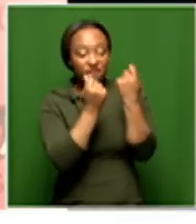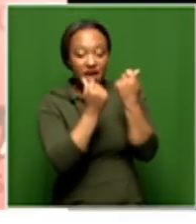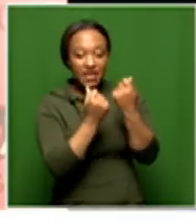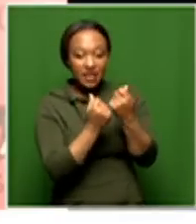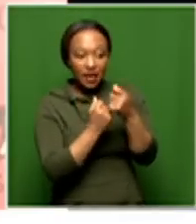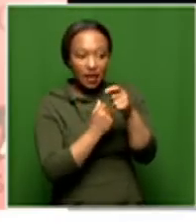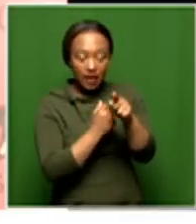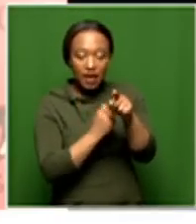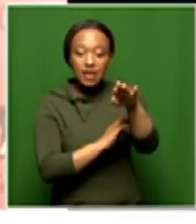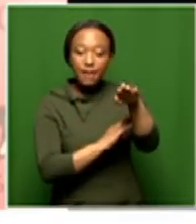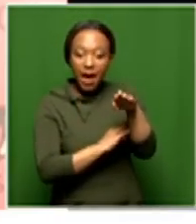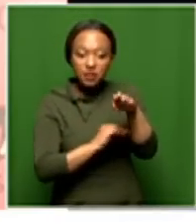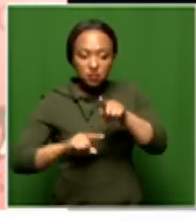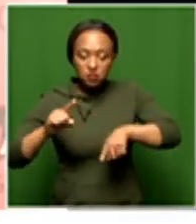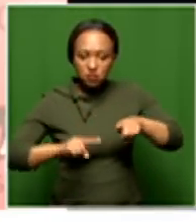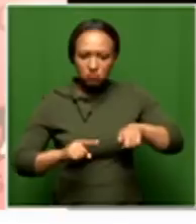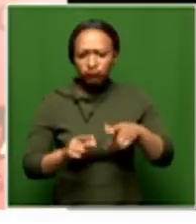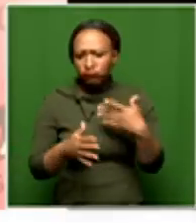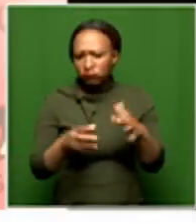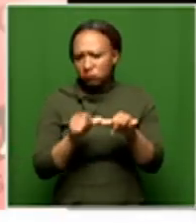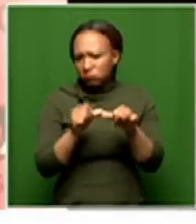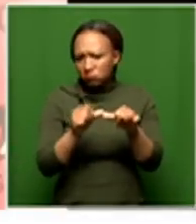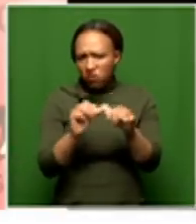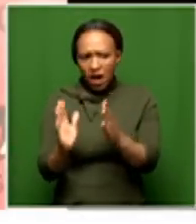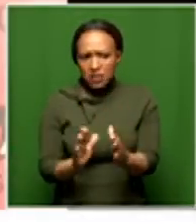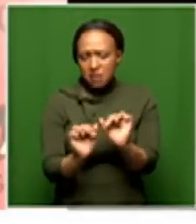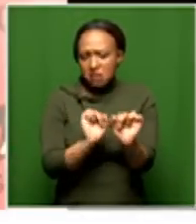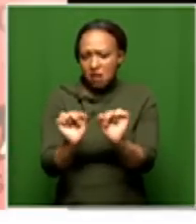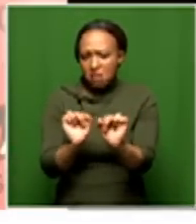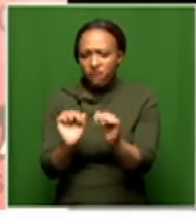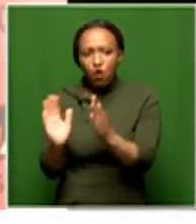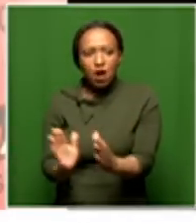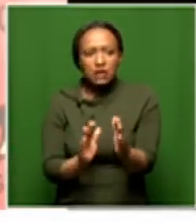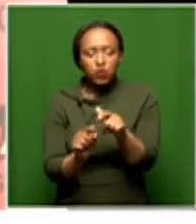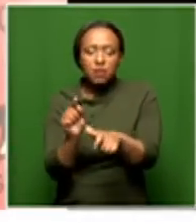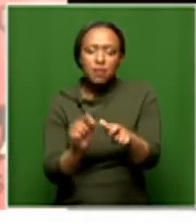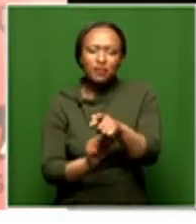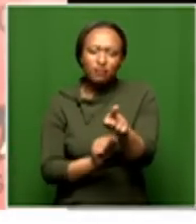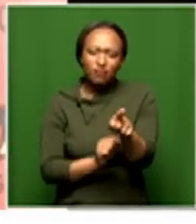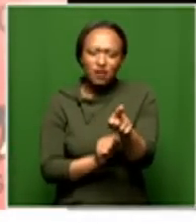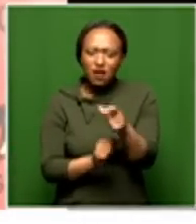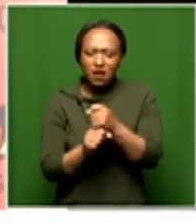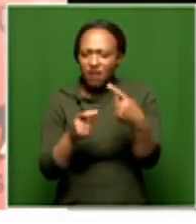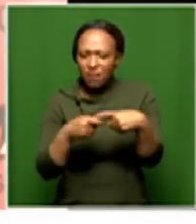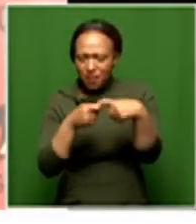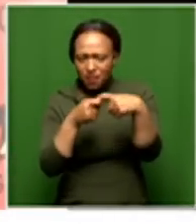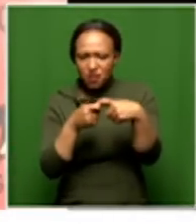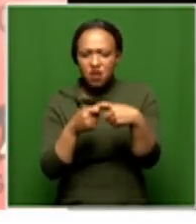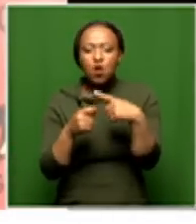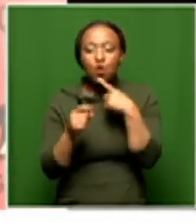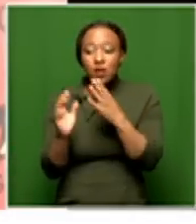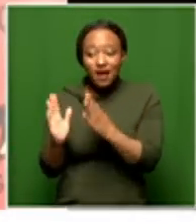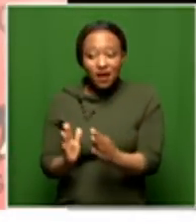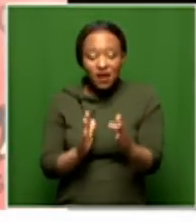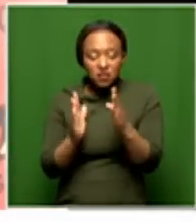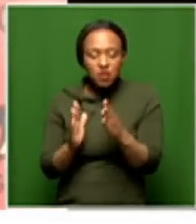spared. Actually, they were allowed to make their own arrangements with people. And those arrangements were quite odious on the